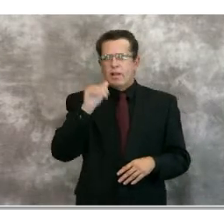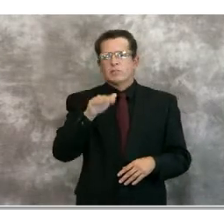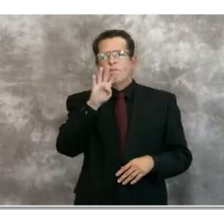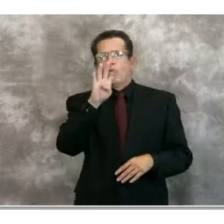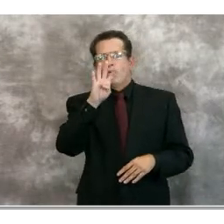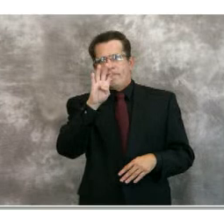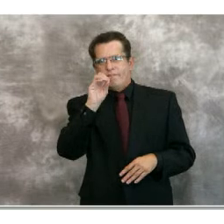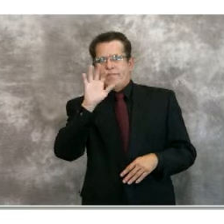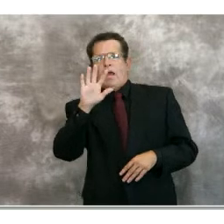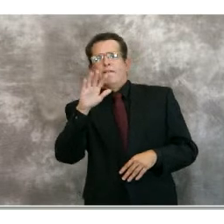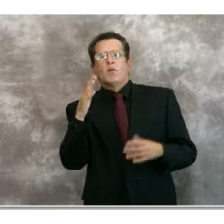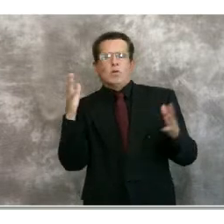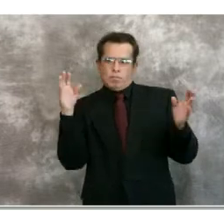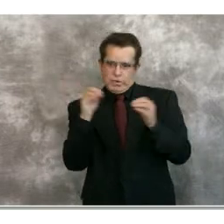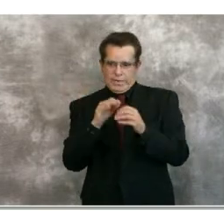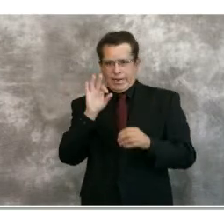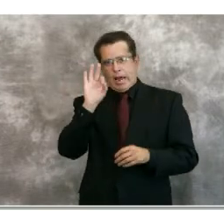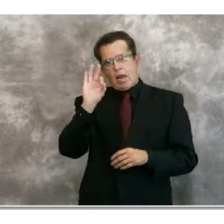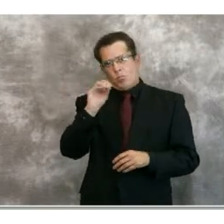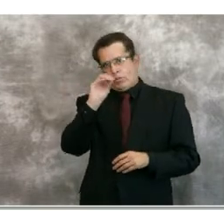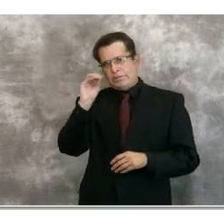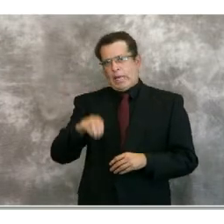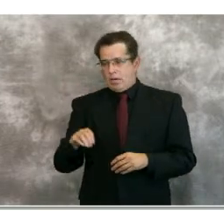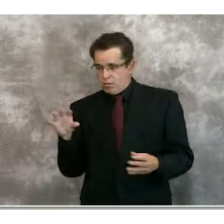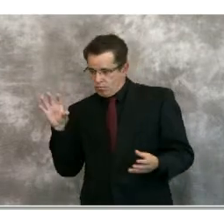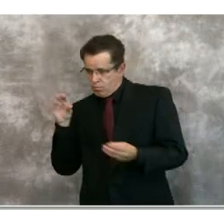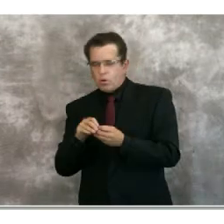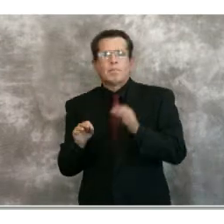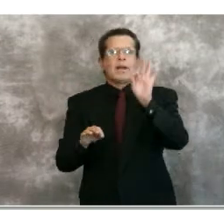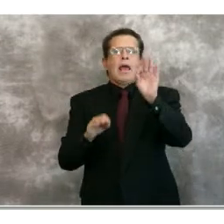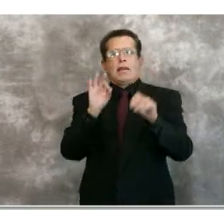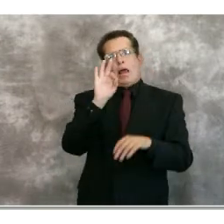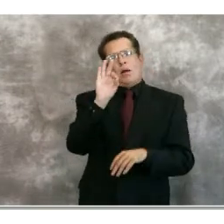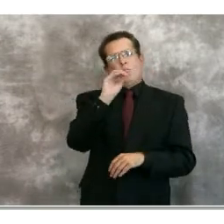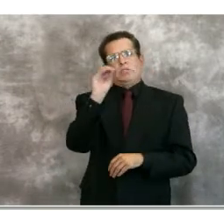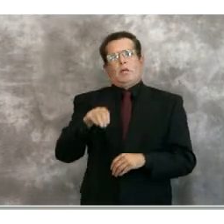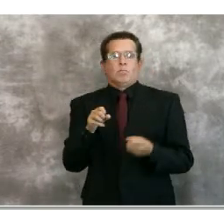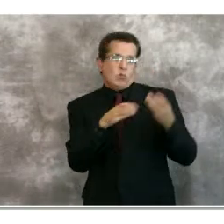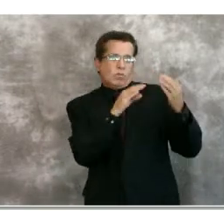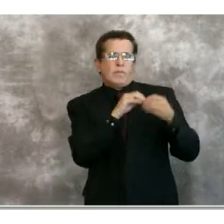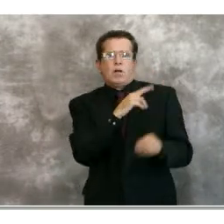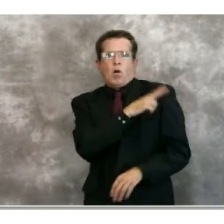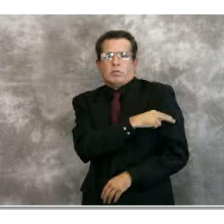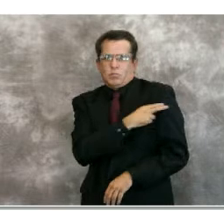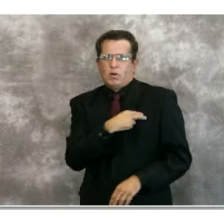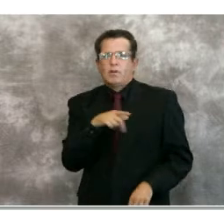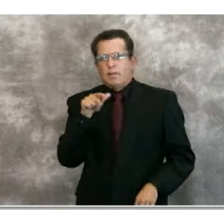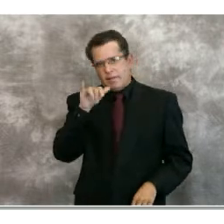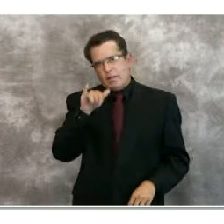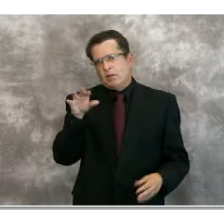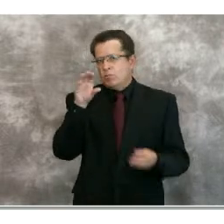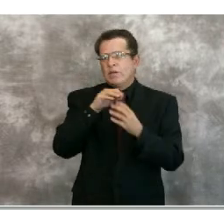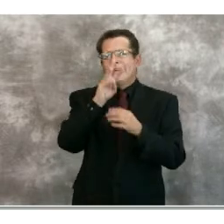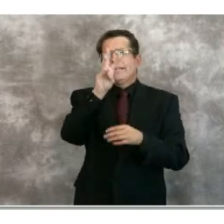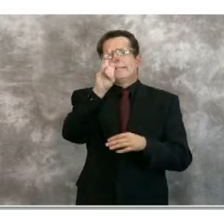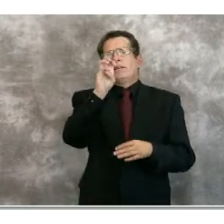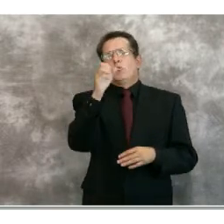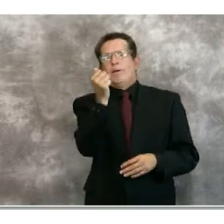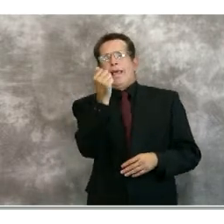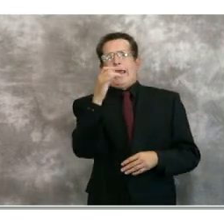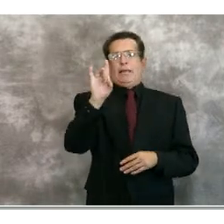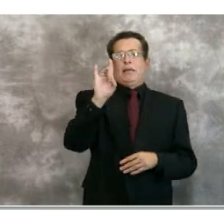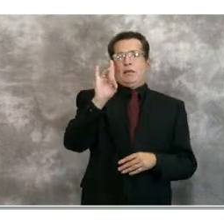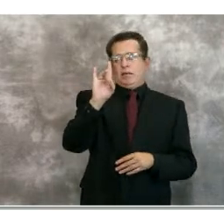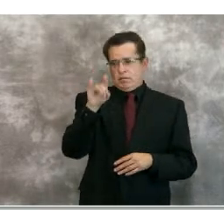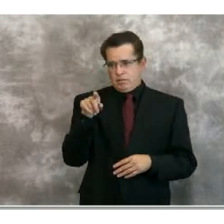2,405 or 9% of cases have been hospitalized, and this includes 618 cases that have